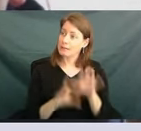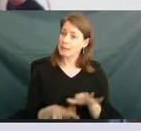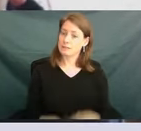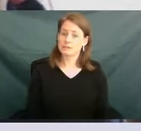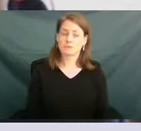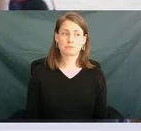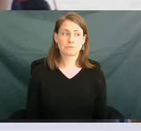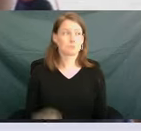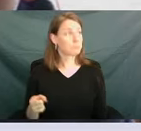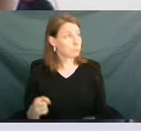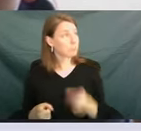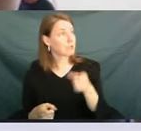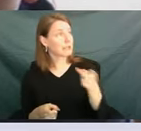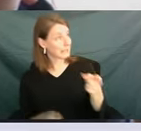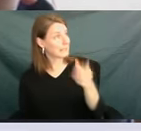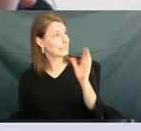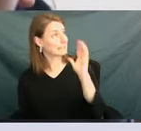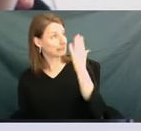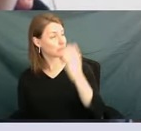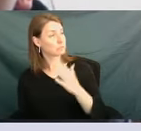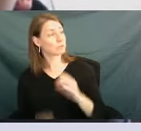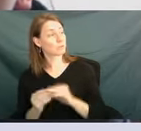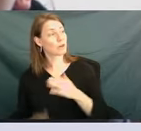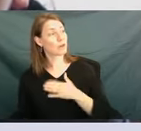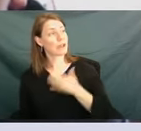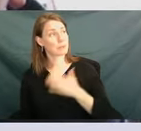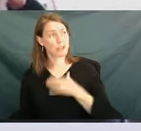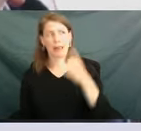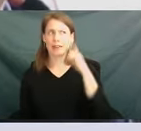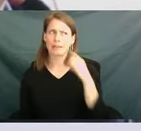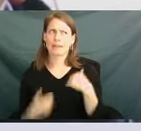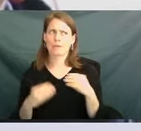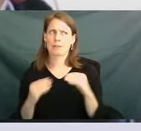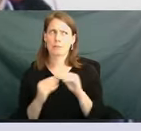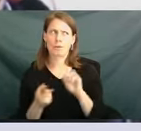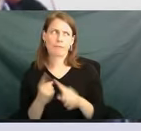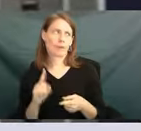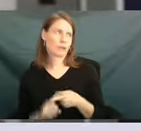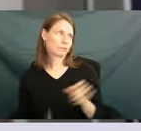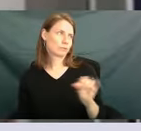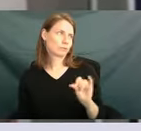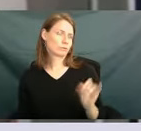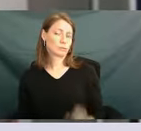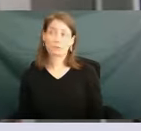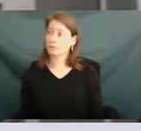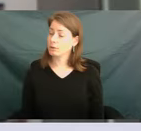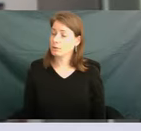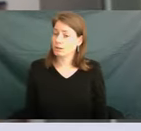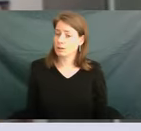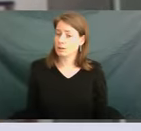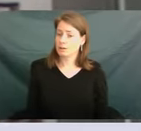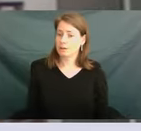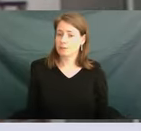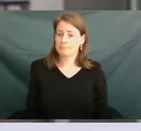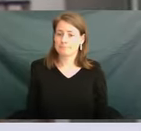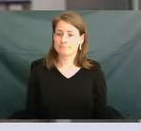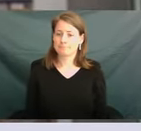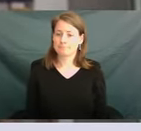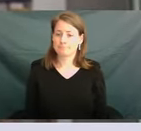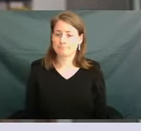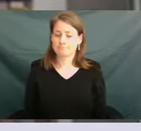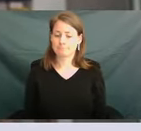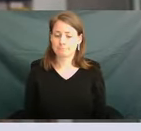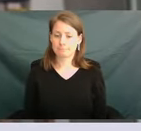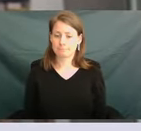Brilliant. and I think he's got a lot more friends now. Do you? Right, you've made new friends. He's having less and less fights all the while.